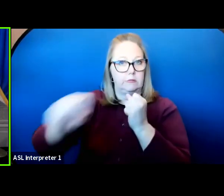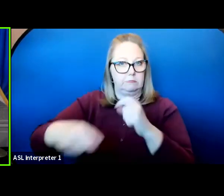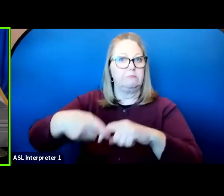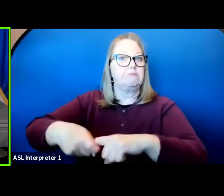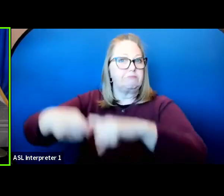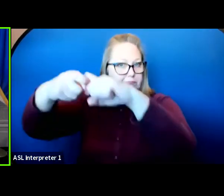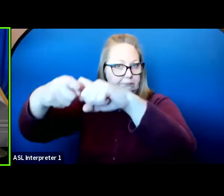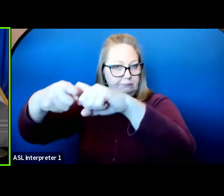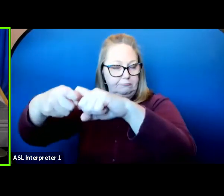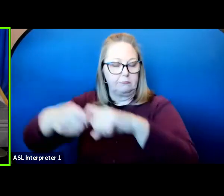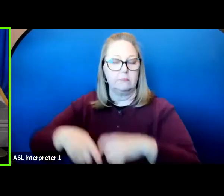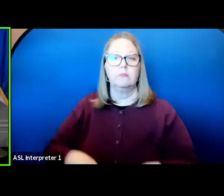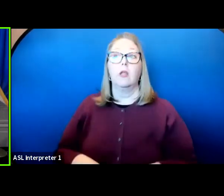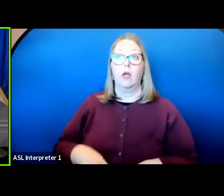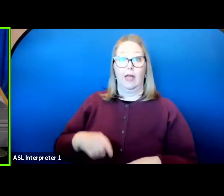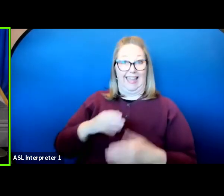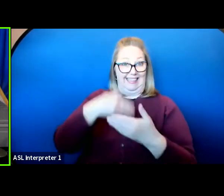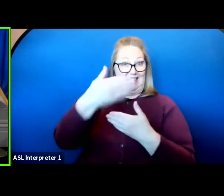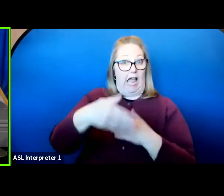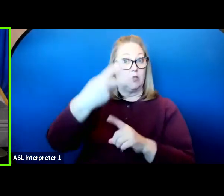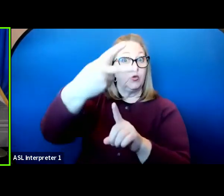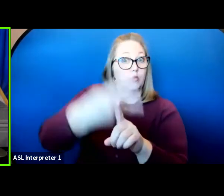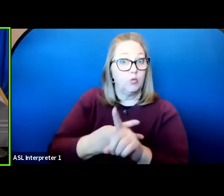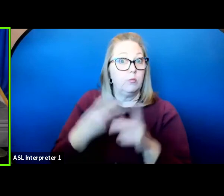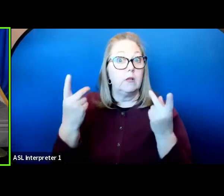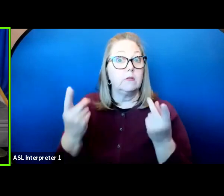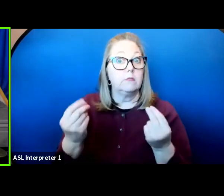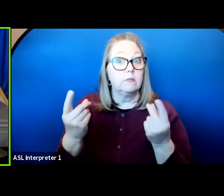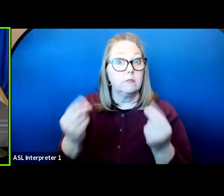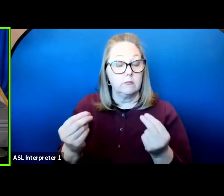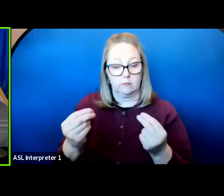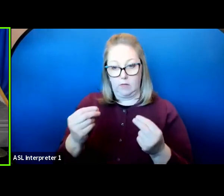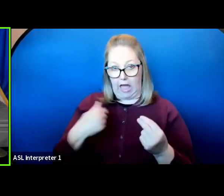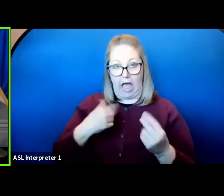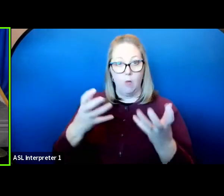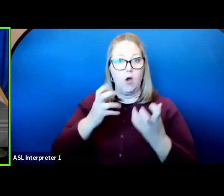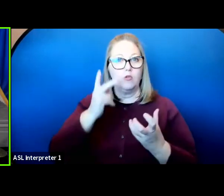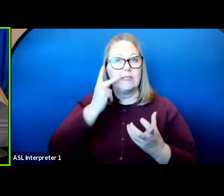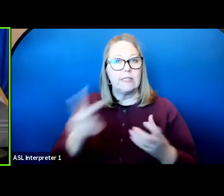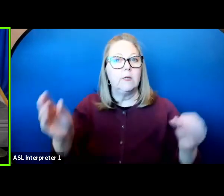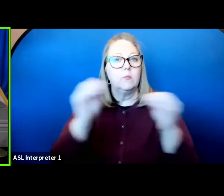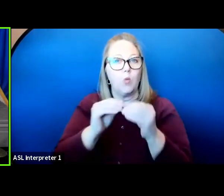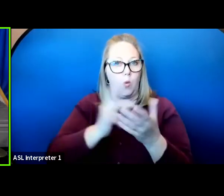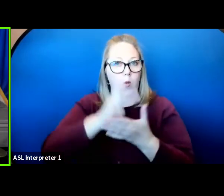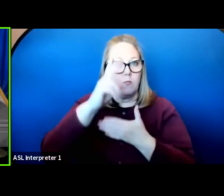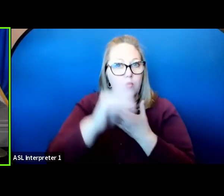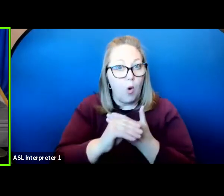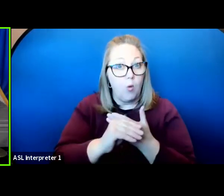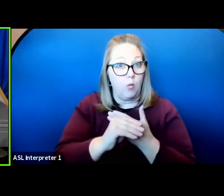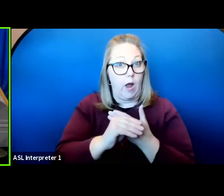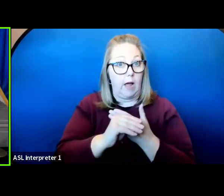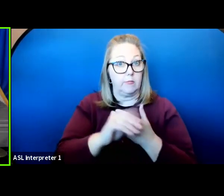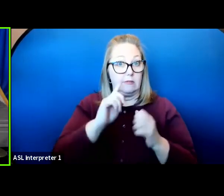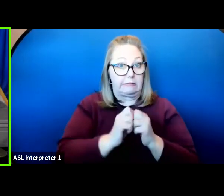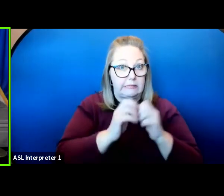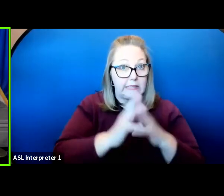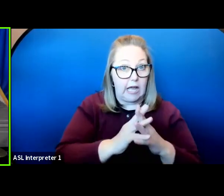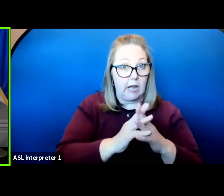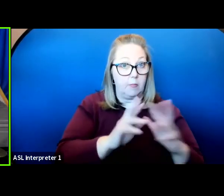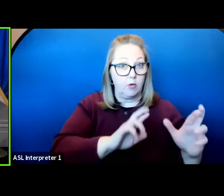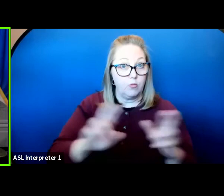are developed and implemented to get rental assistance into the hands of landlords to keep tenants in their